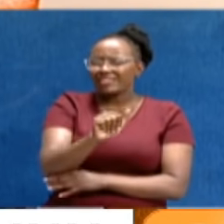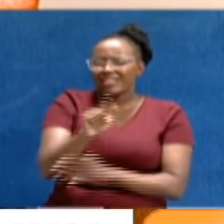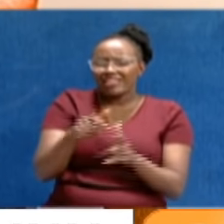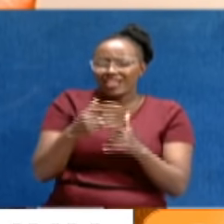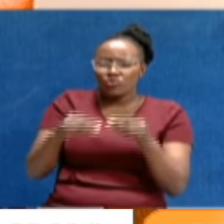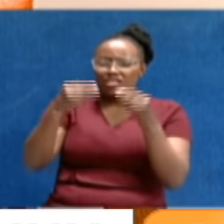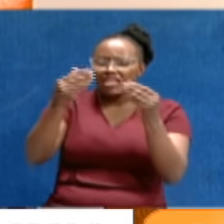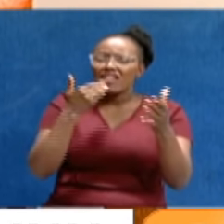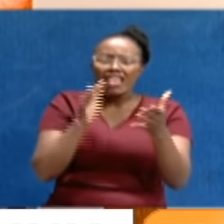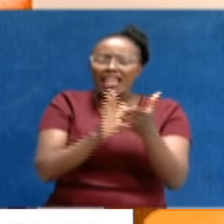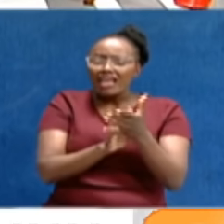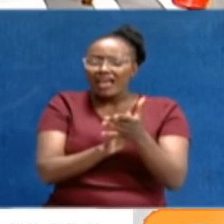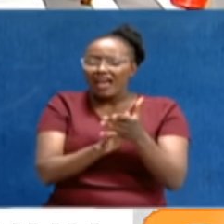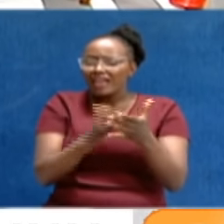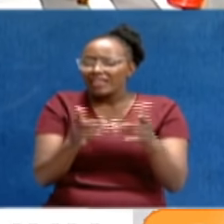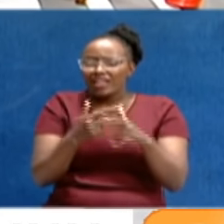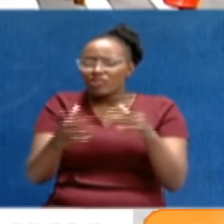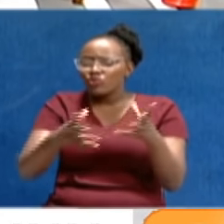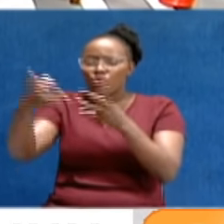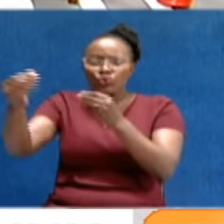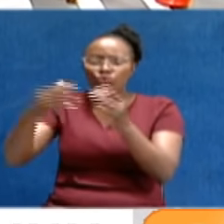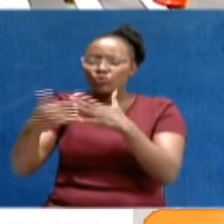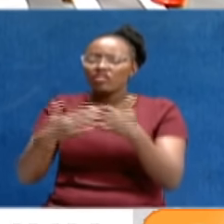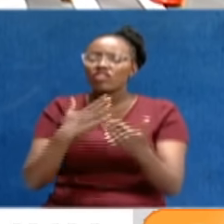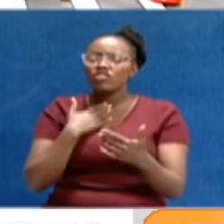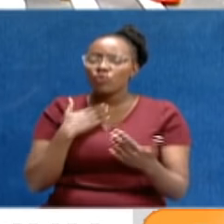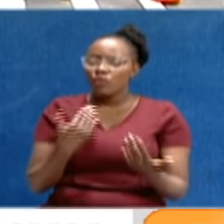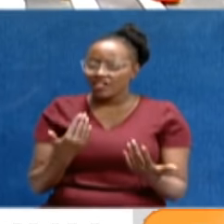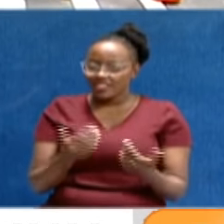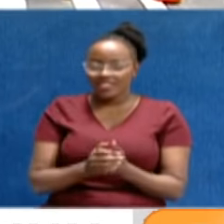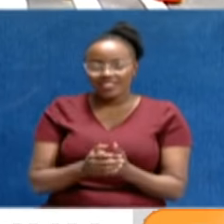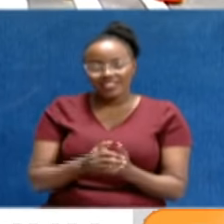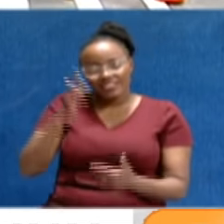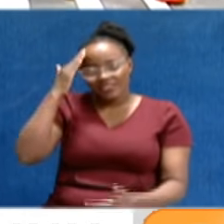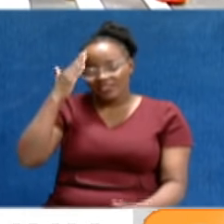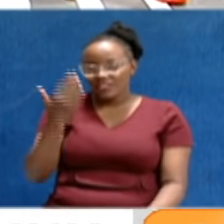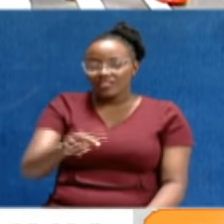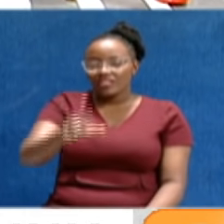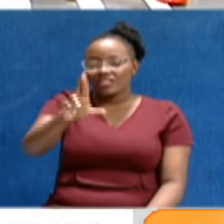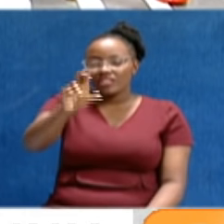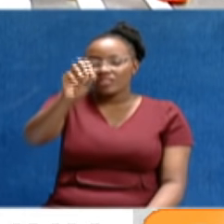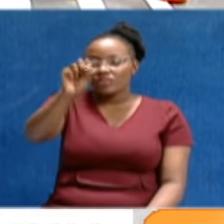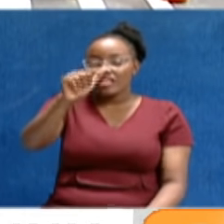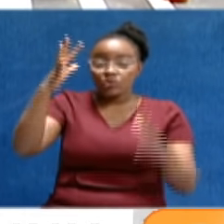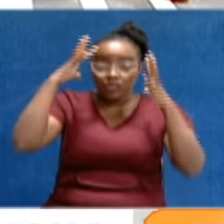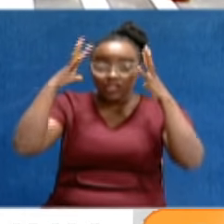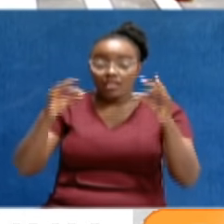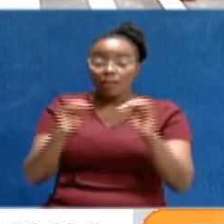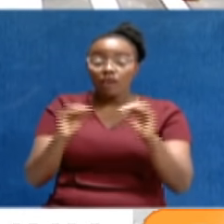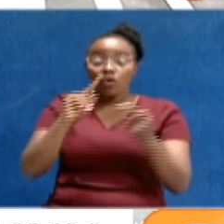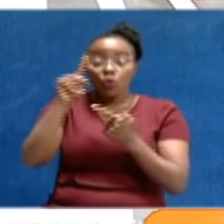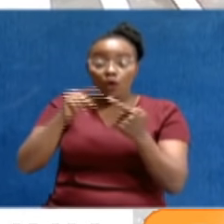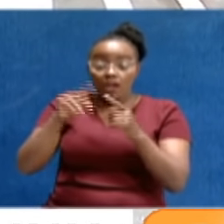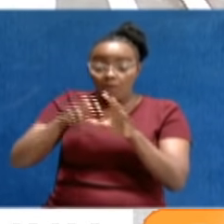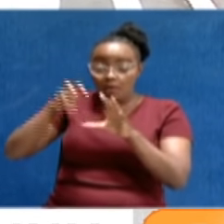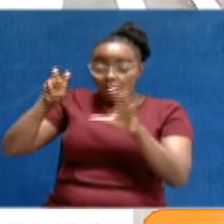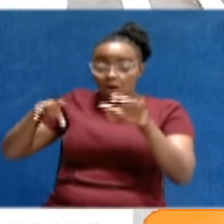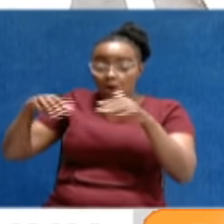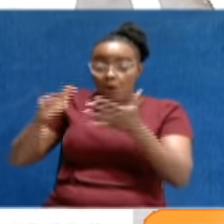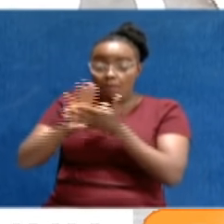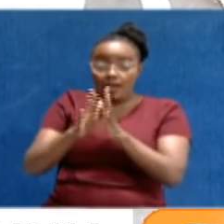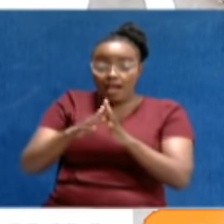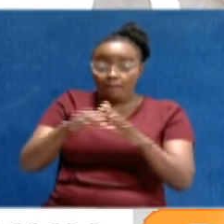tender your resignation and go and run UDA, in the party that UDA, you whatever. You know, Rosa, you don't determine when I resign,